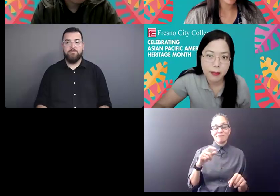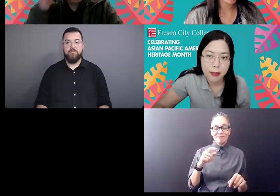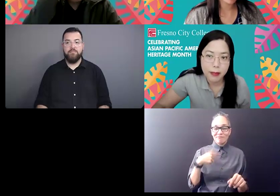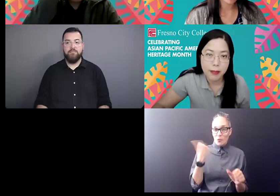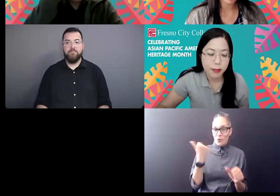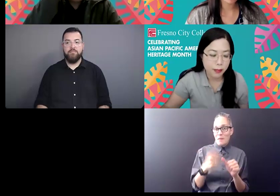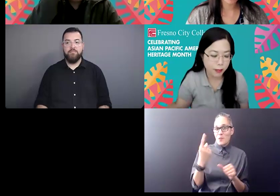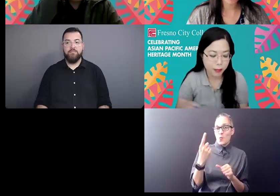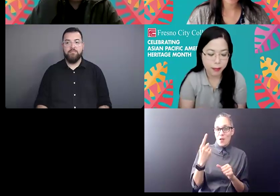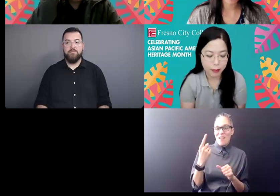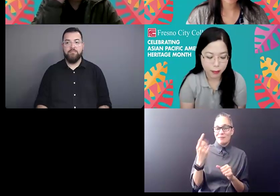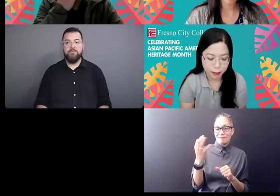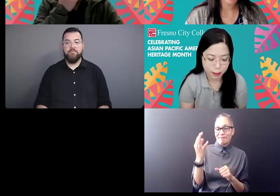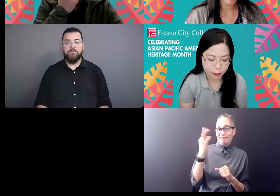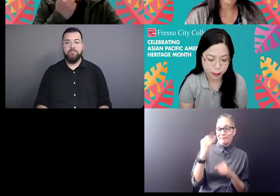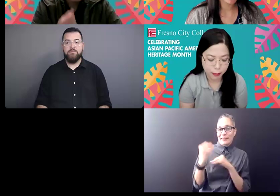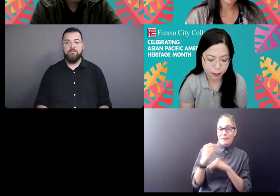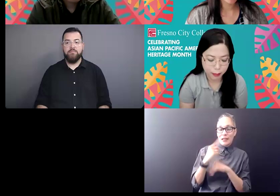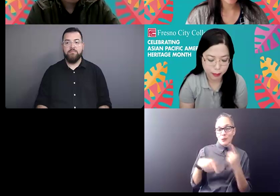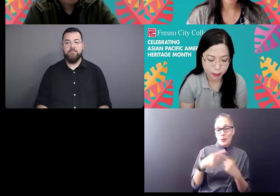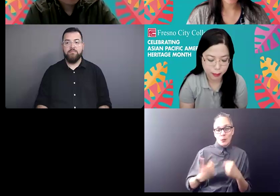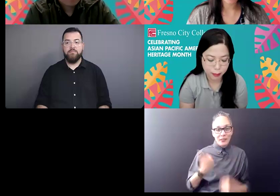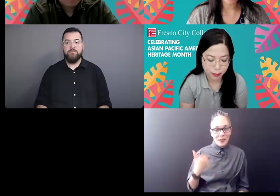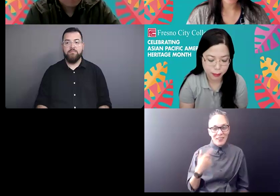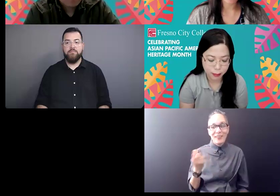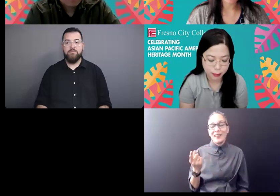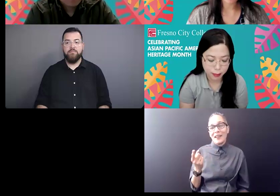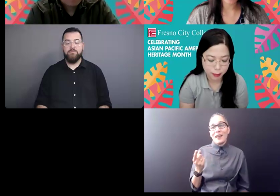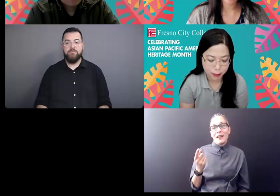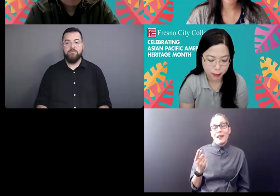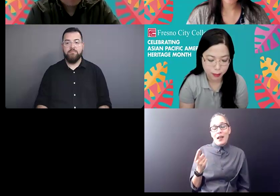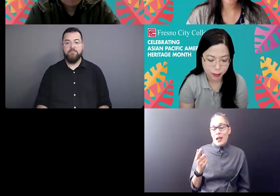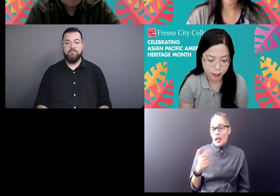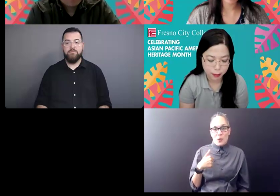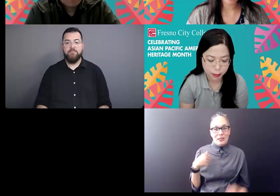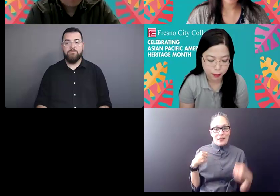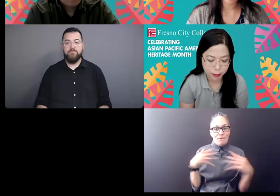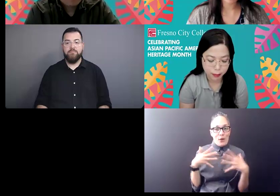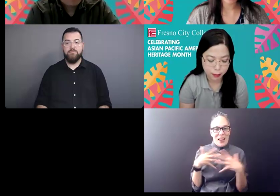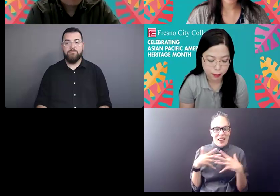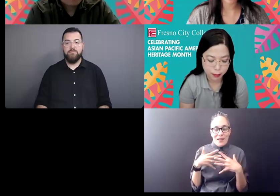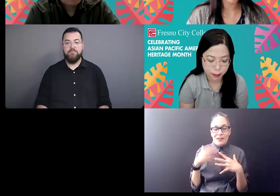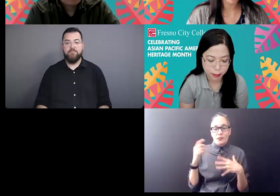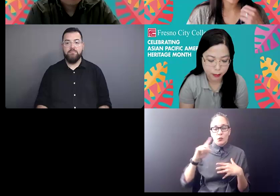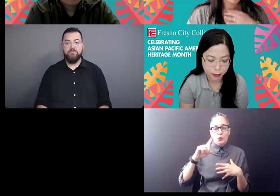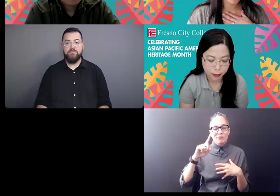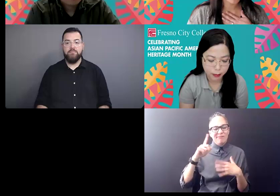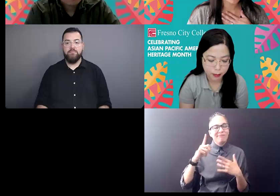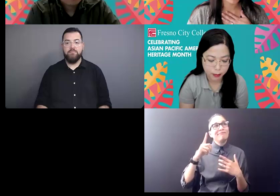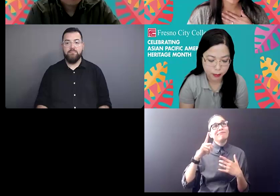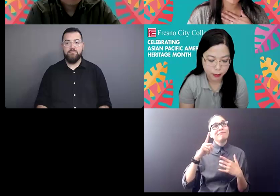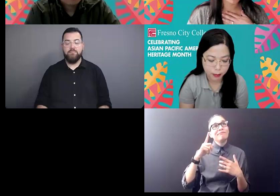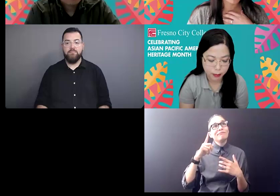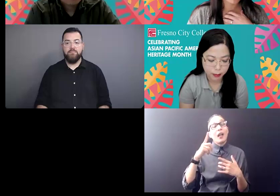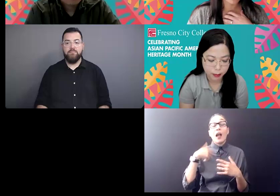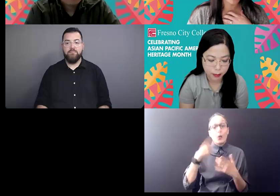piece of advice somebody told me when I was young. And I was afraid of asking or going, I think it was going into